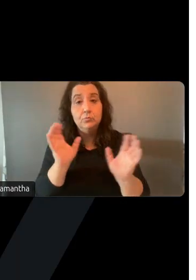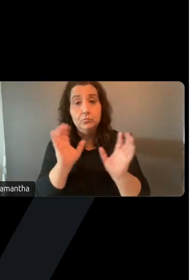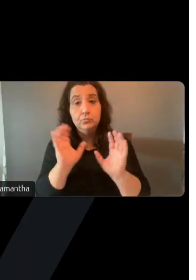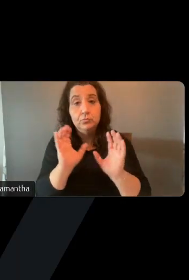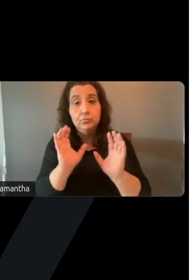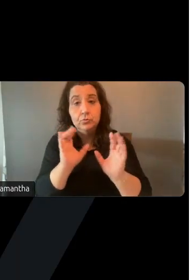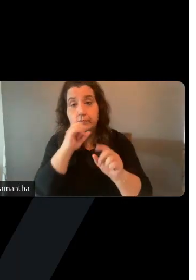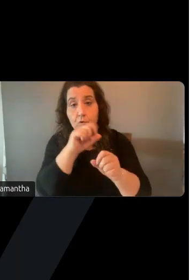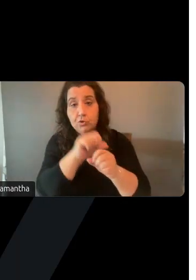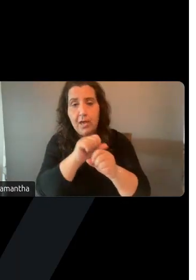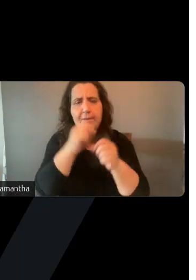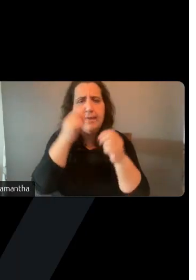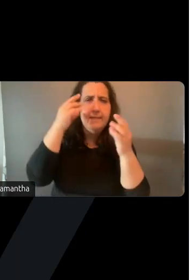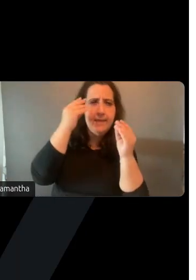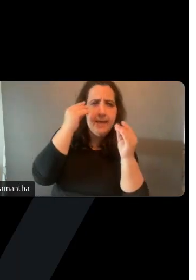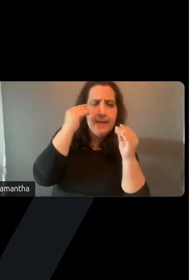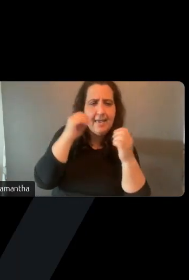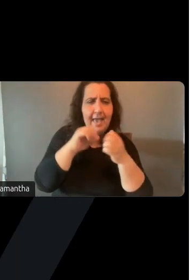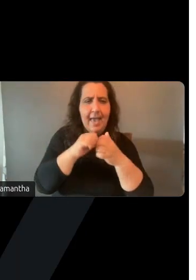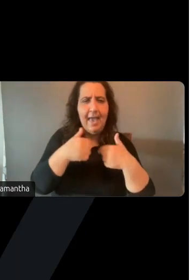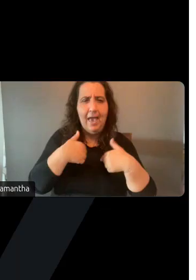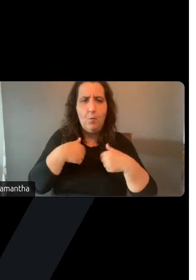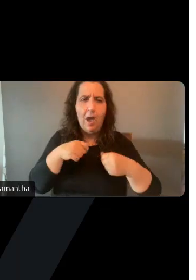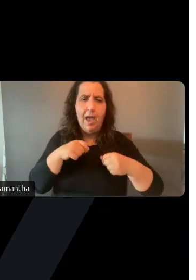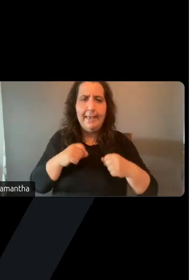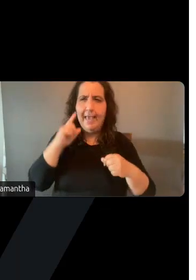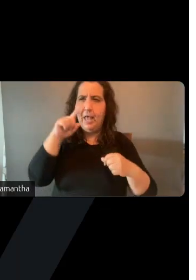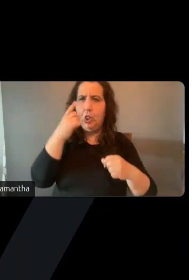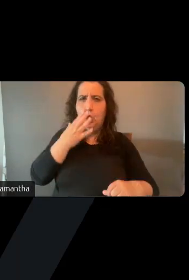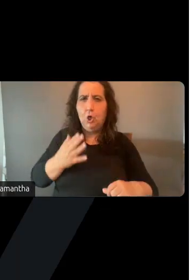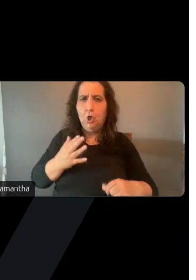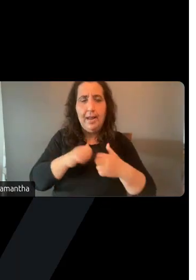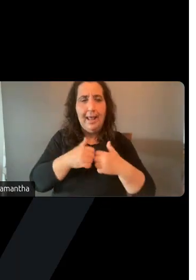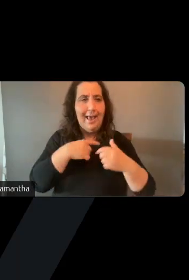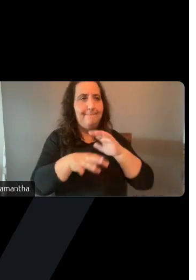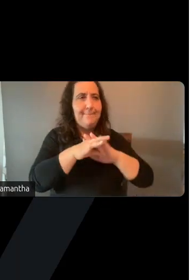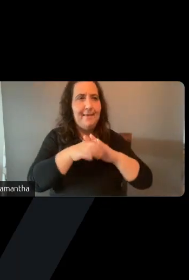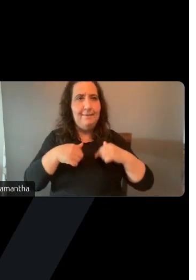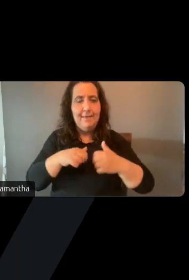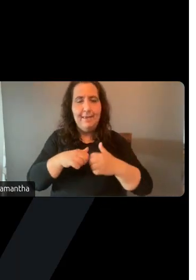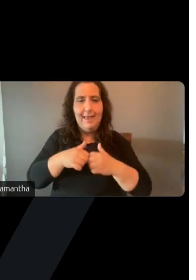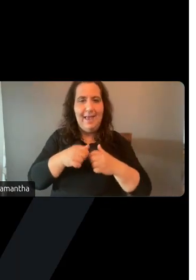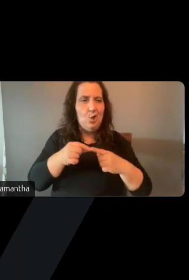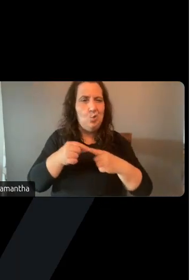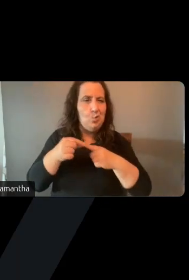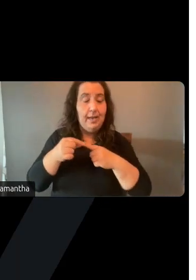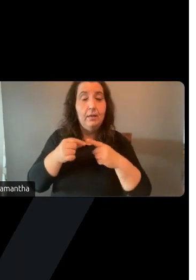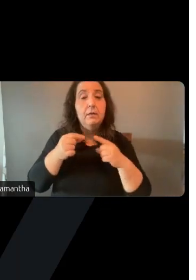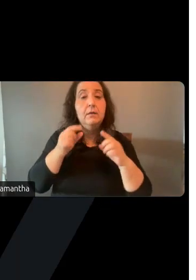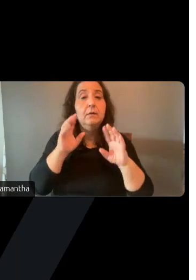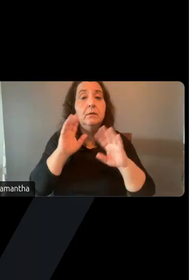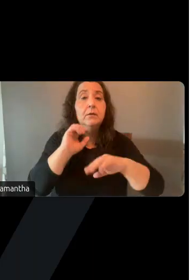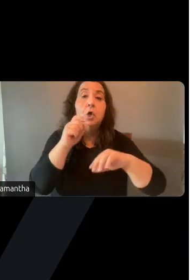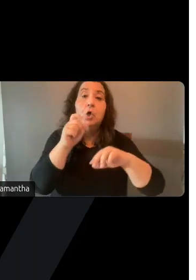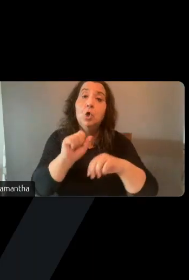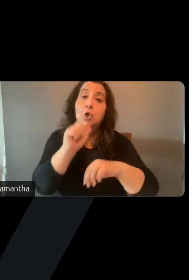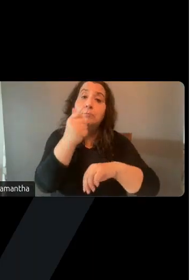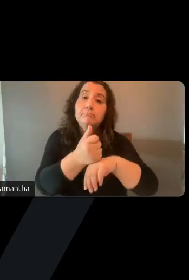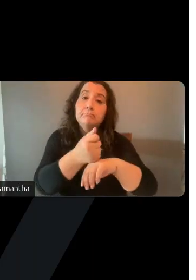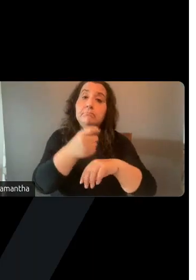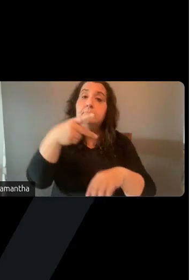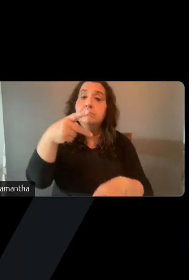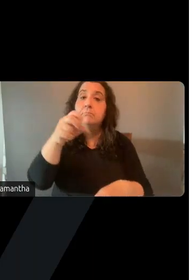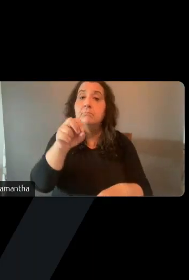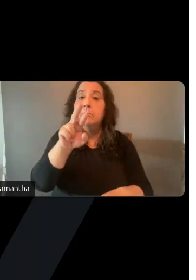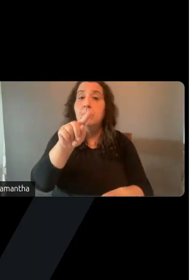about ways to help you stand out virtually. This can include creating a portfolio, ensuring your cover